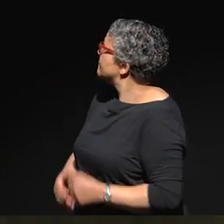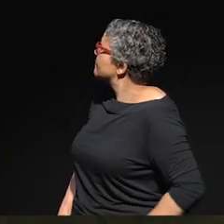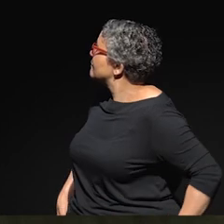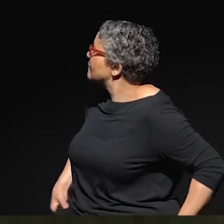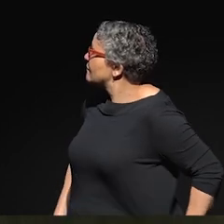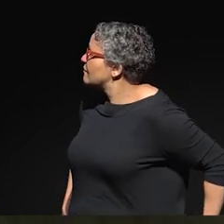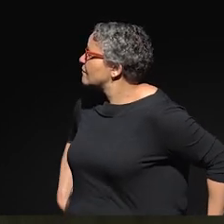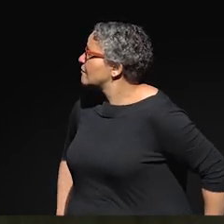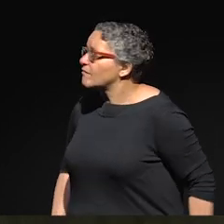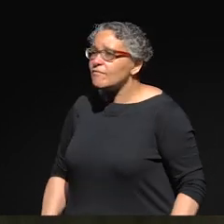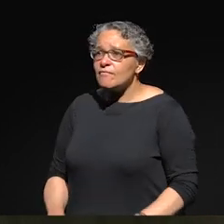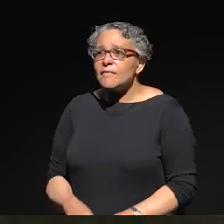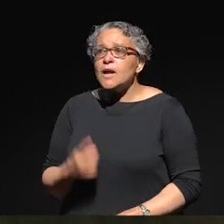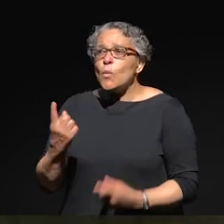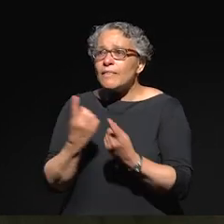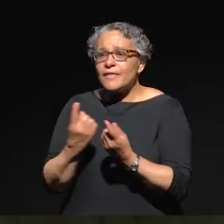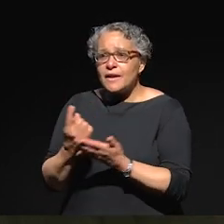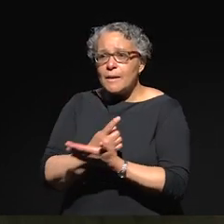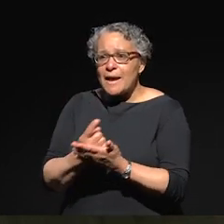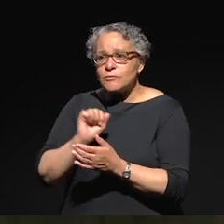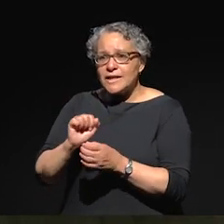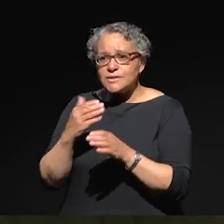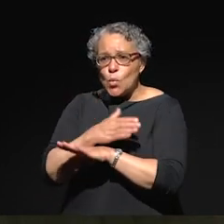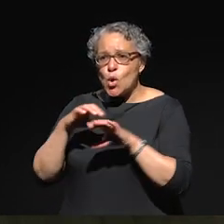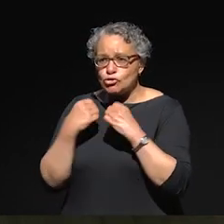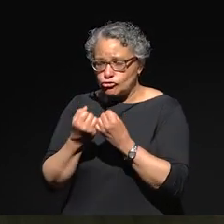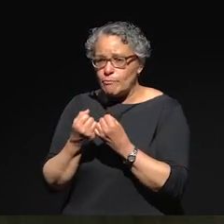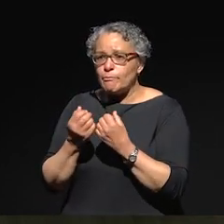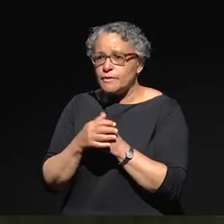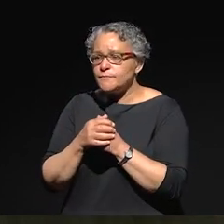I'll just say one thing more about his workshop, because this is the one real